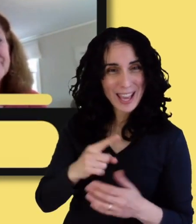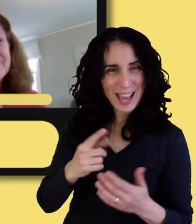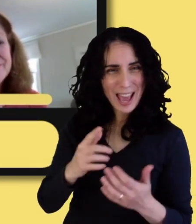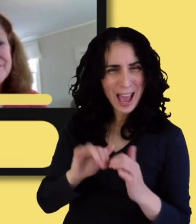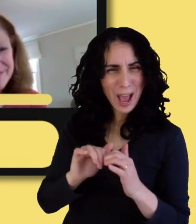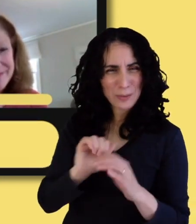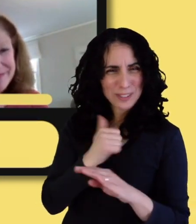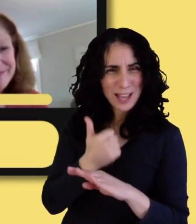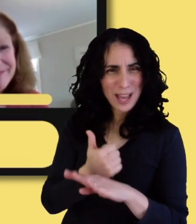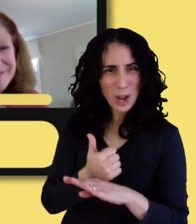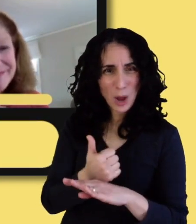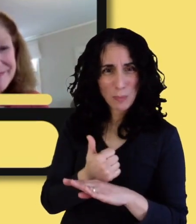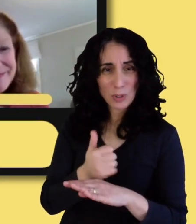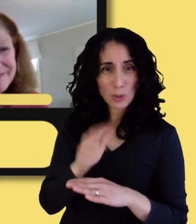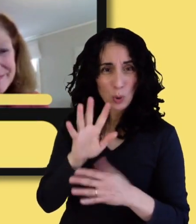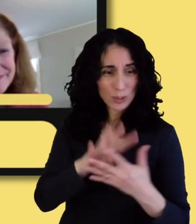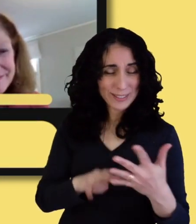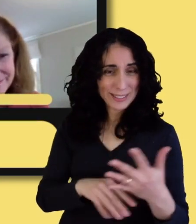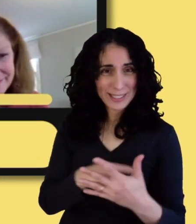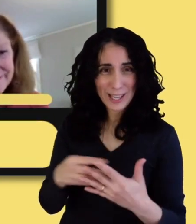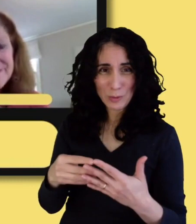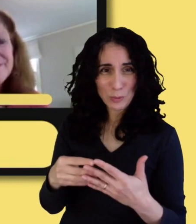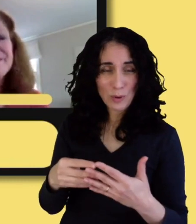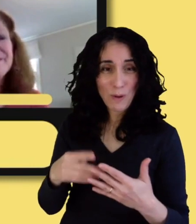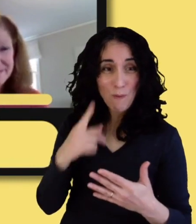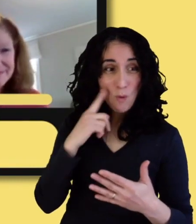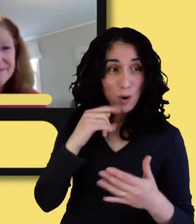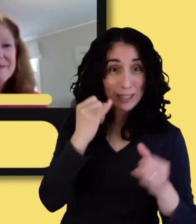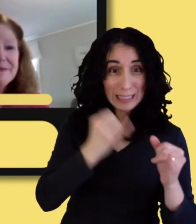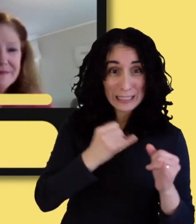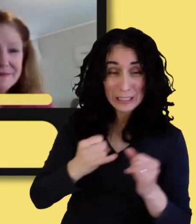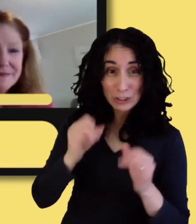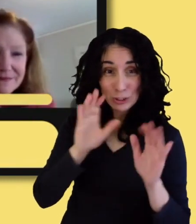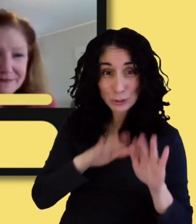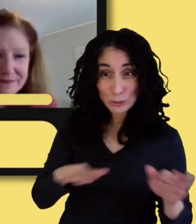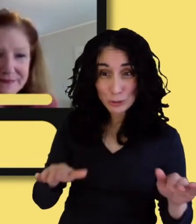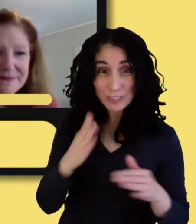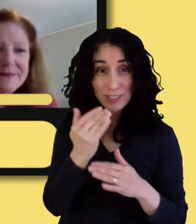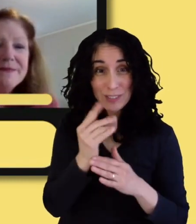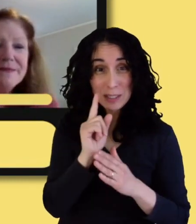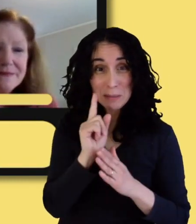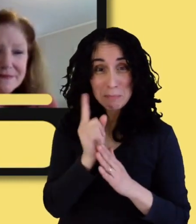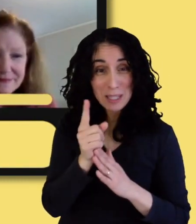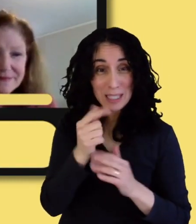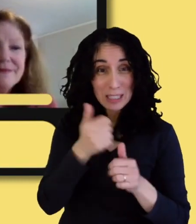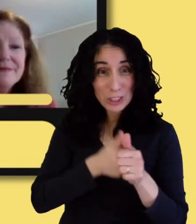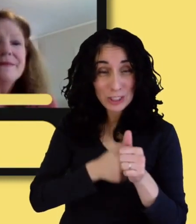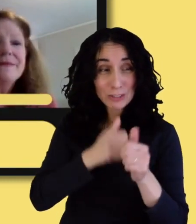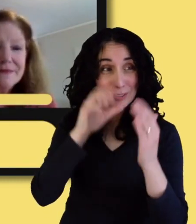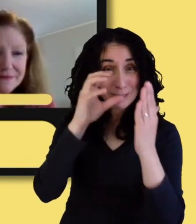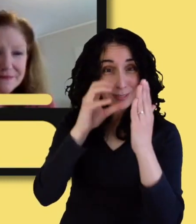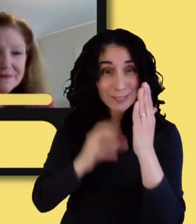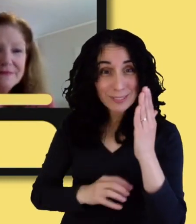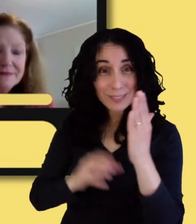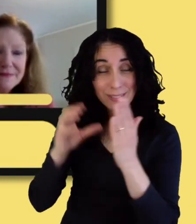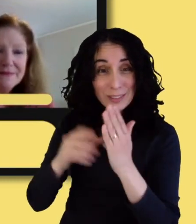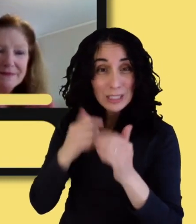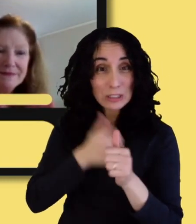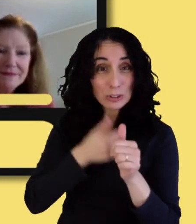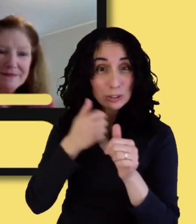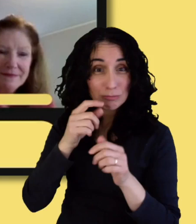I'm assuming that you break up your schedule for each of your children for 15 minutes per child in your